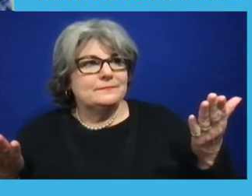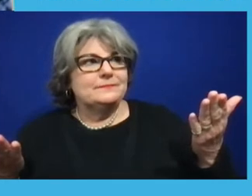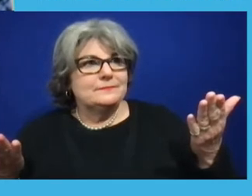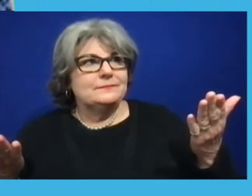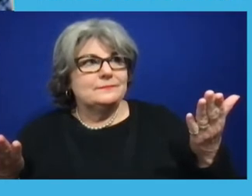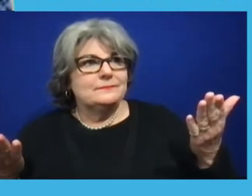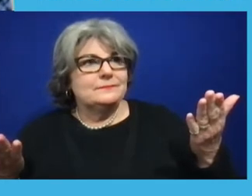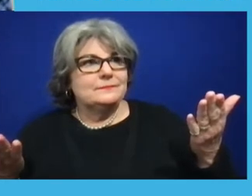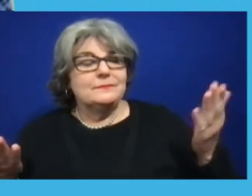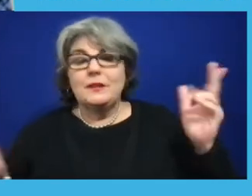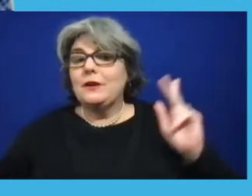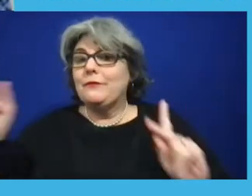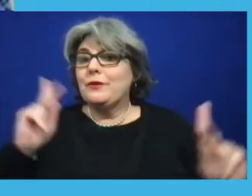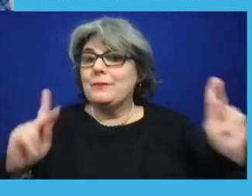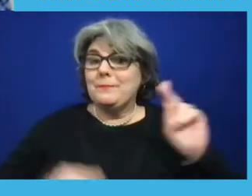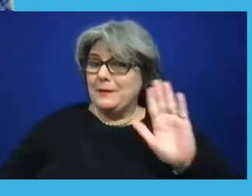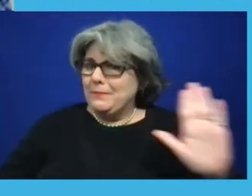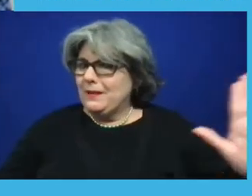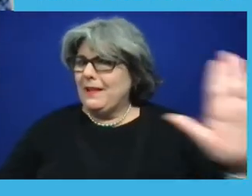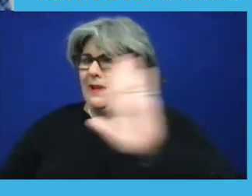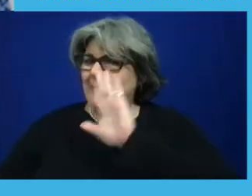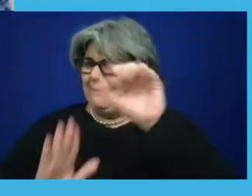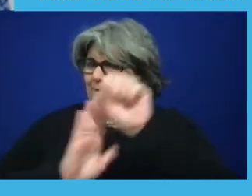It's a special thing